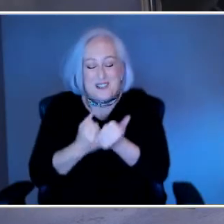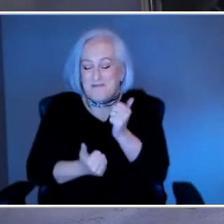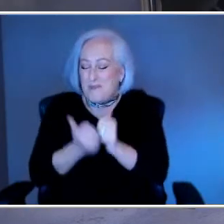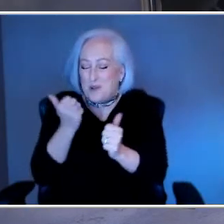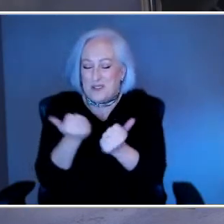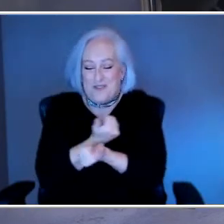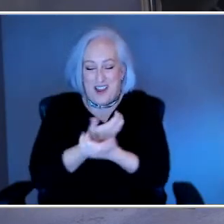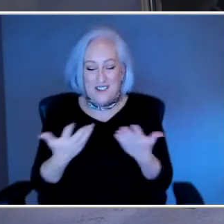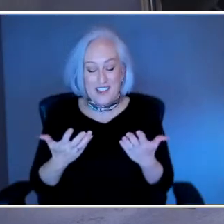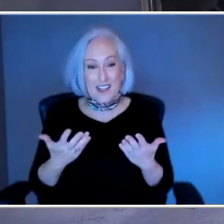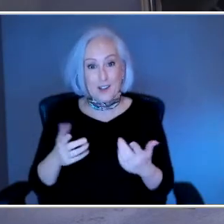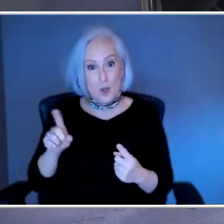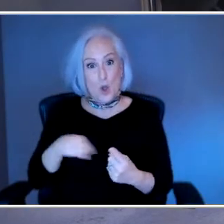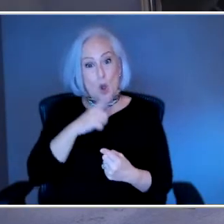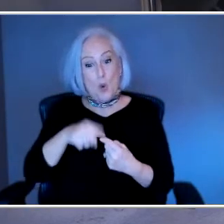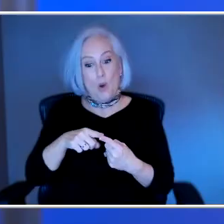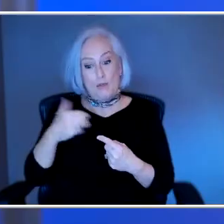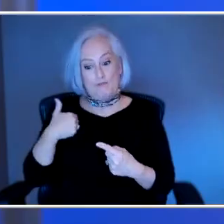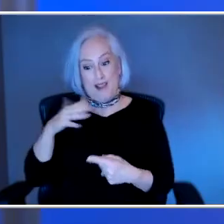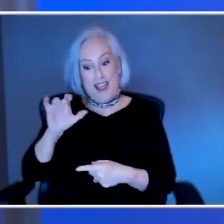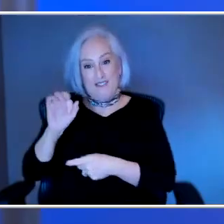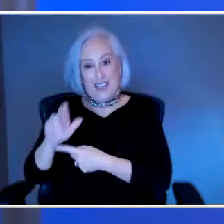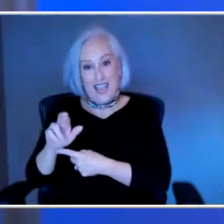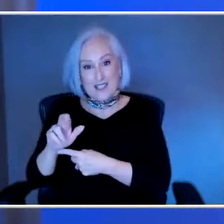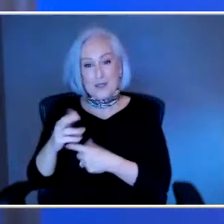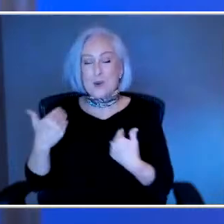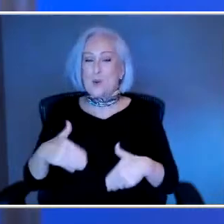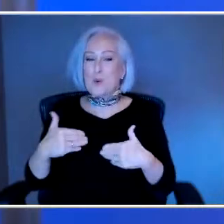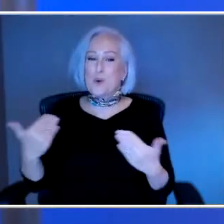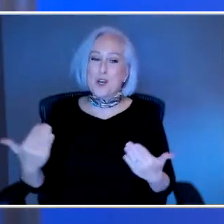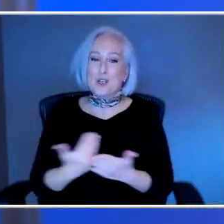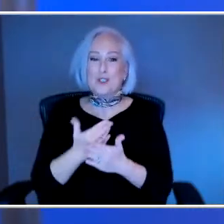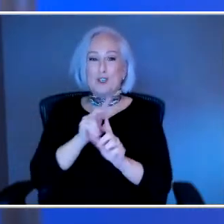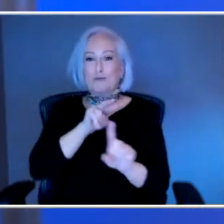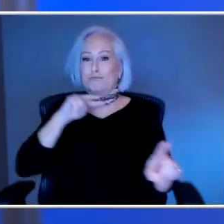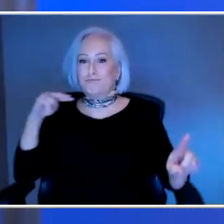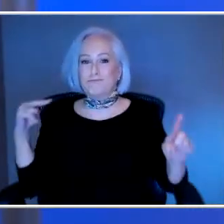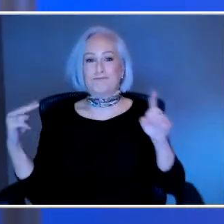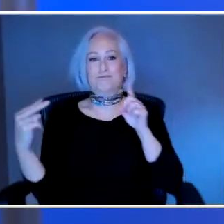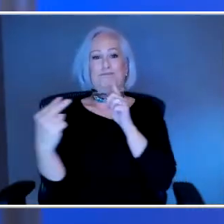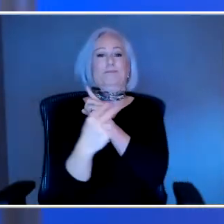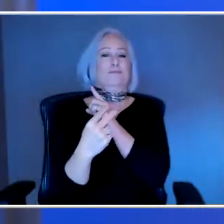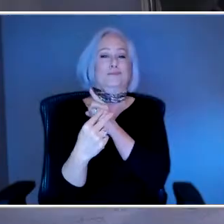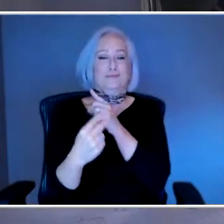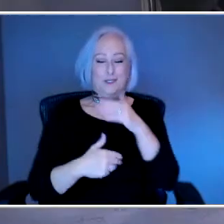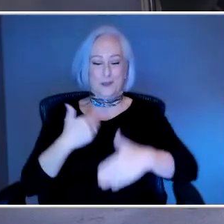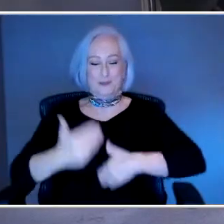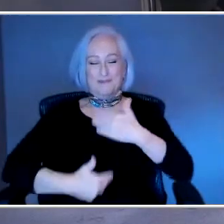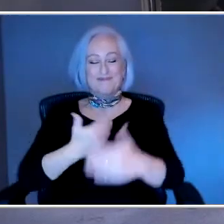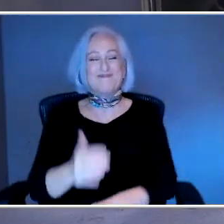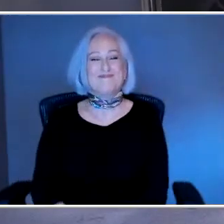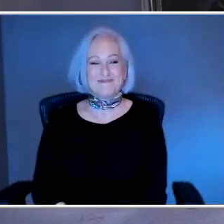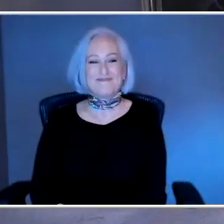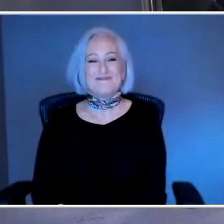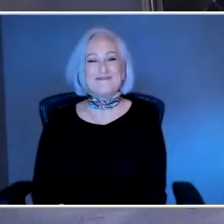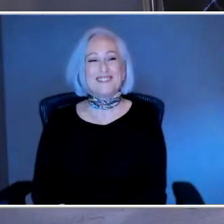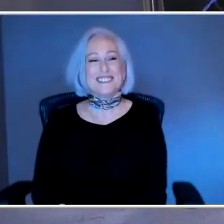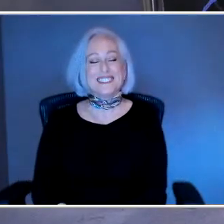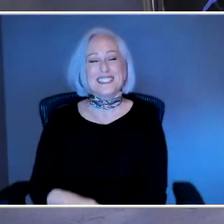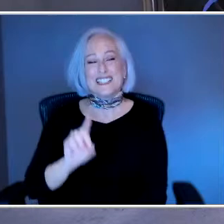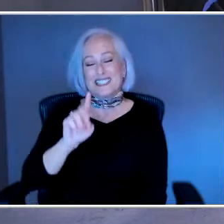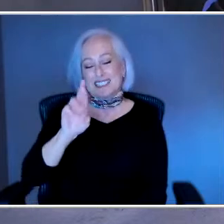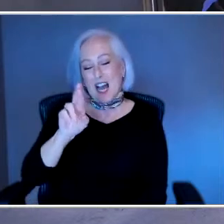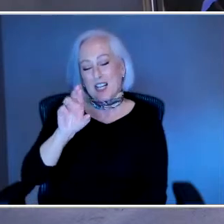that, it kind of puts a whole new tune to your step. So I bet. Last quick question for you, Dr. Ossie. What's the